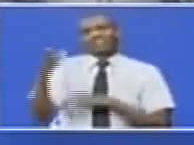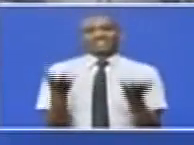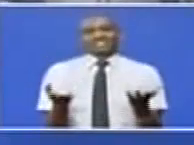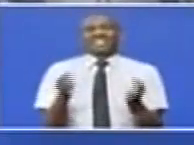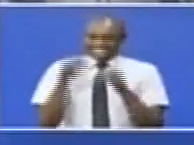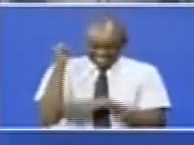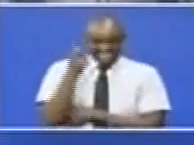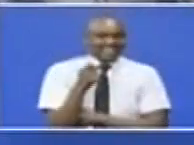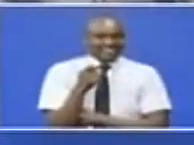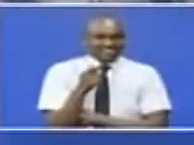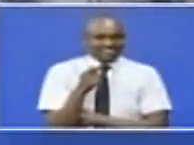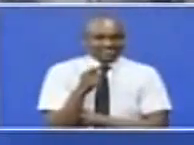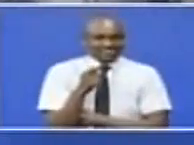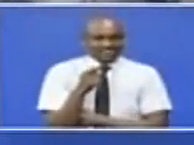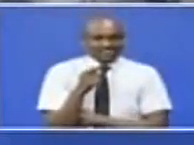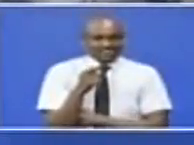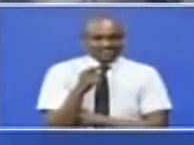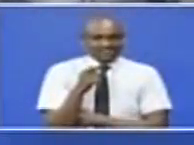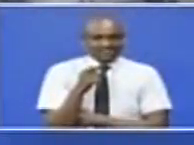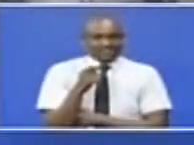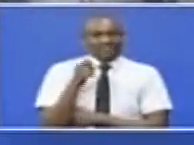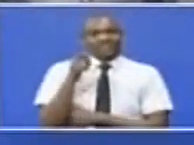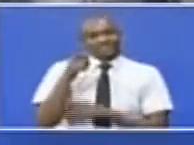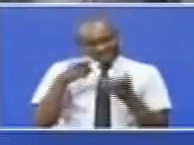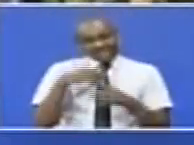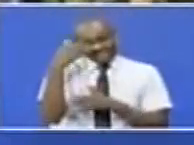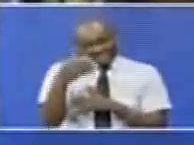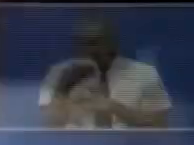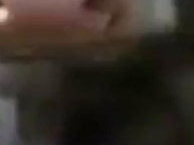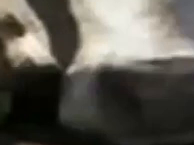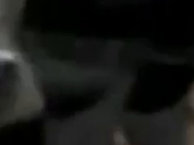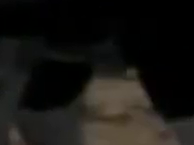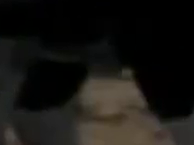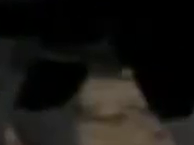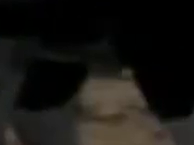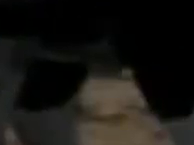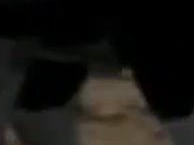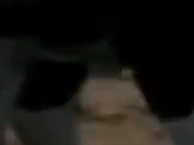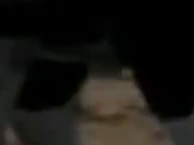in the country. Philip Keitany for The Next Frontier.